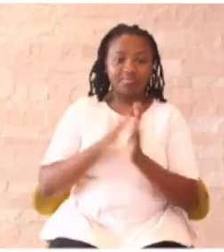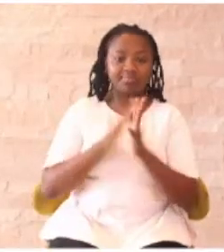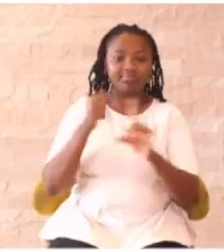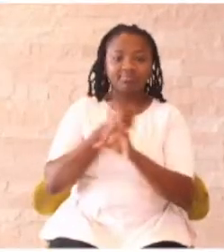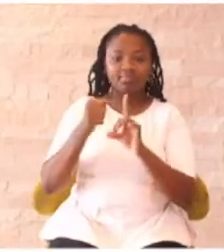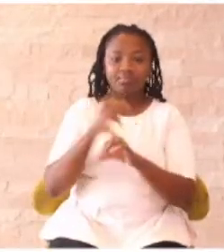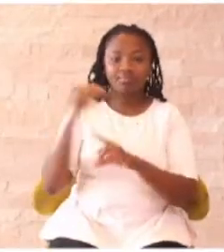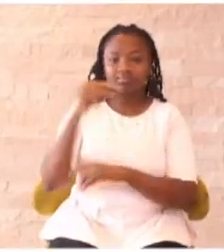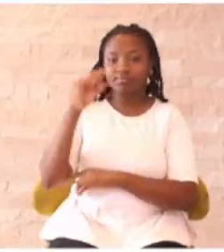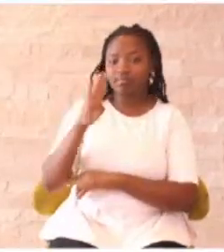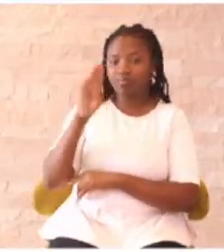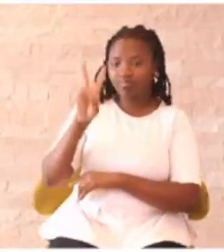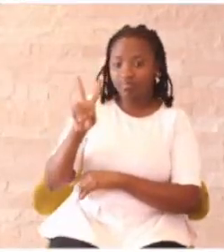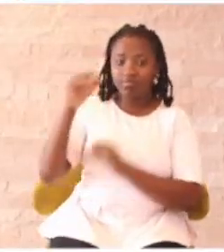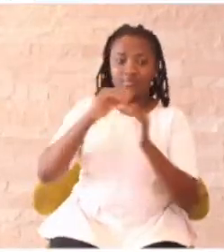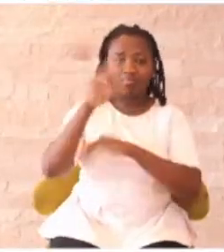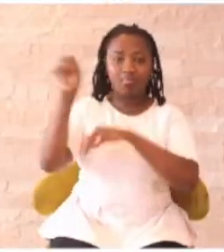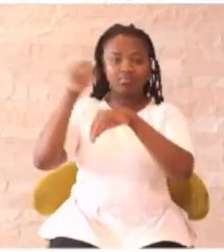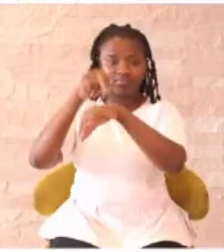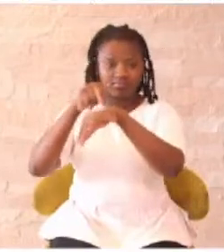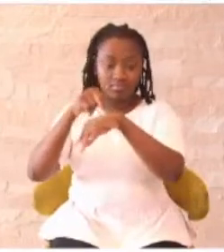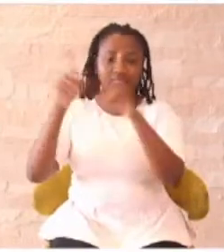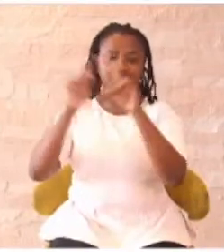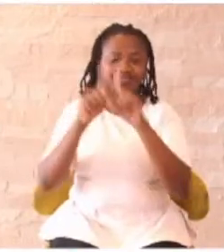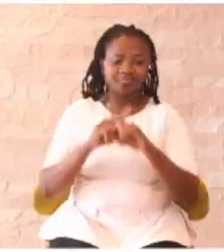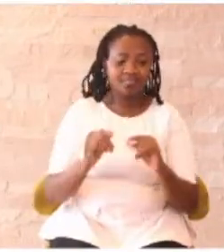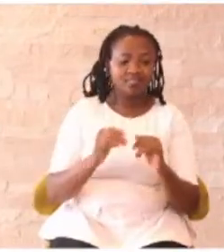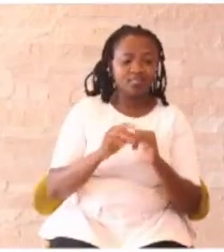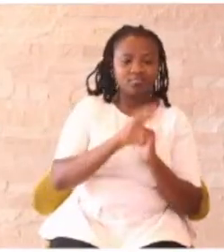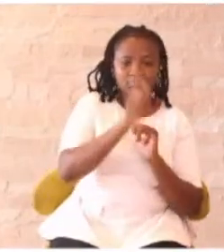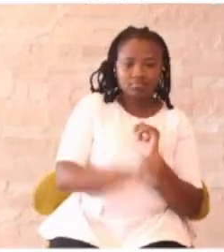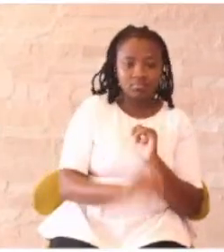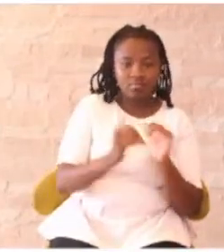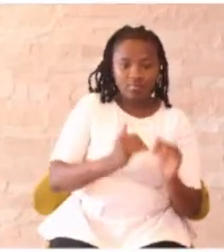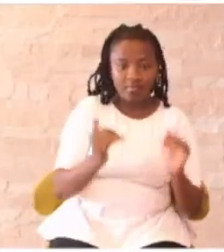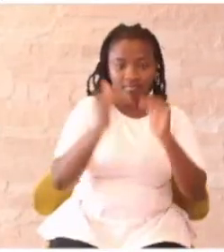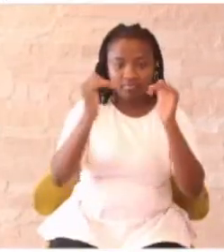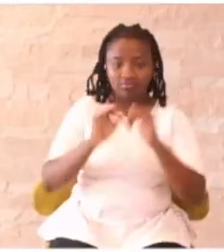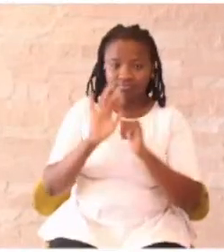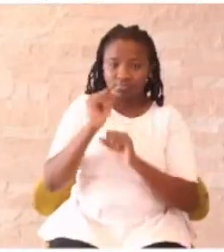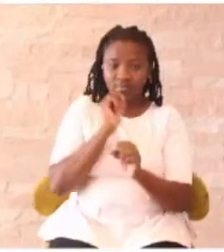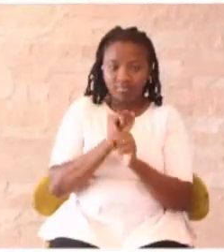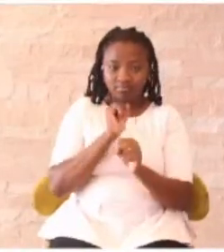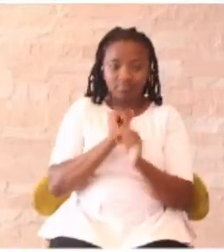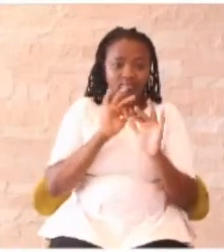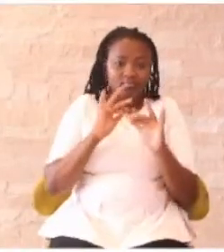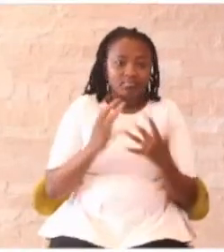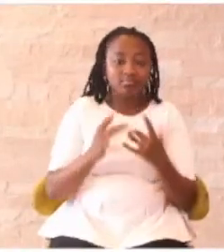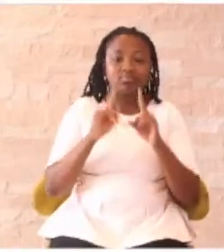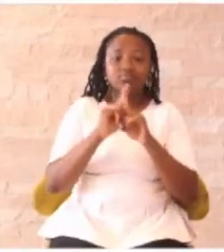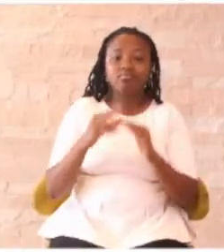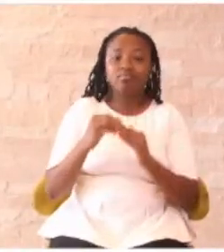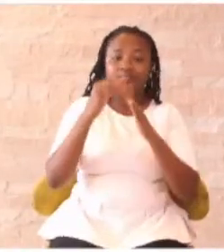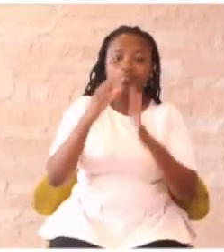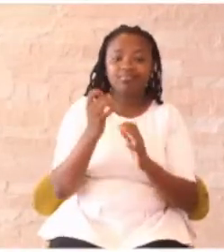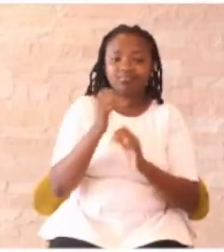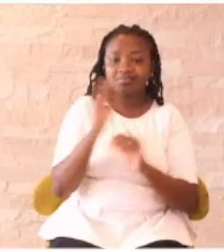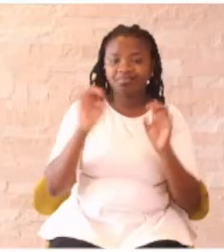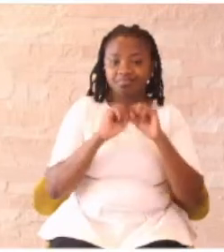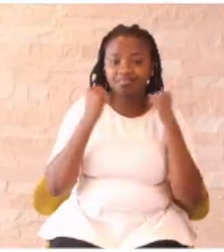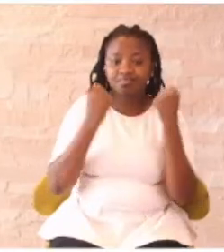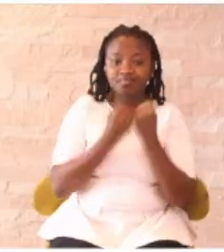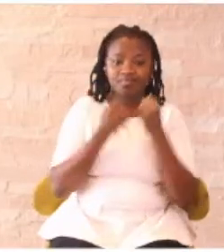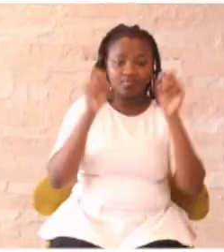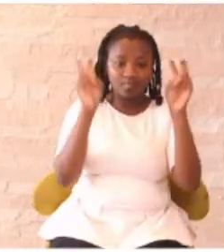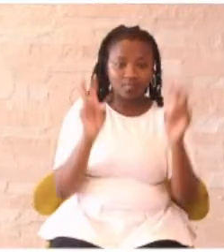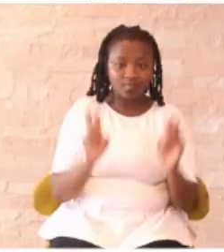national and regional level is being cultivated. The head of the social issue standing